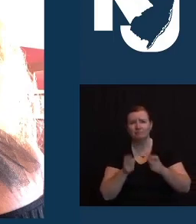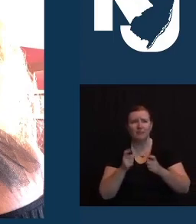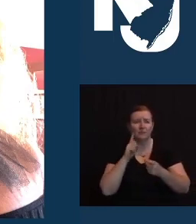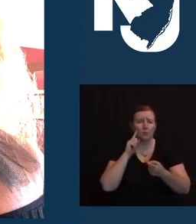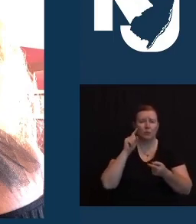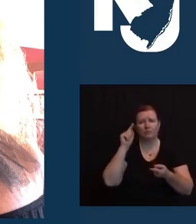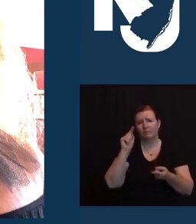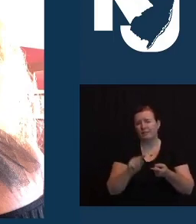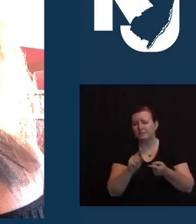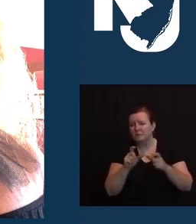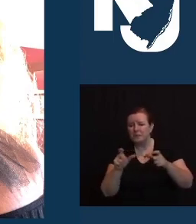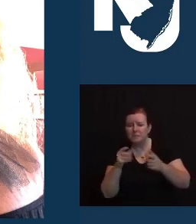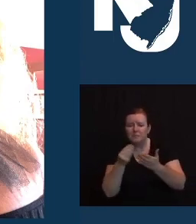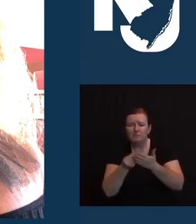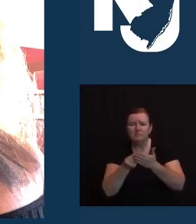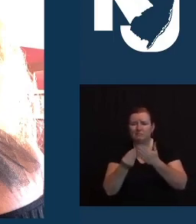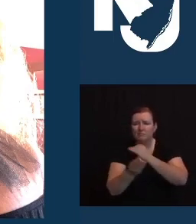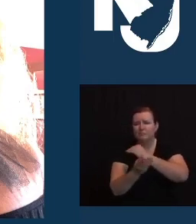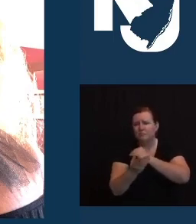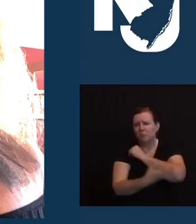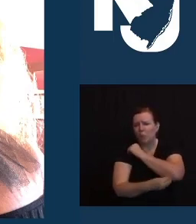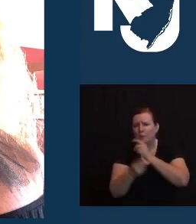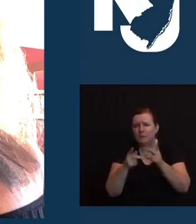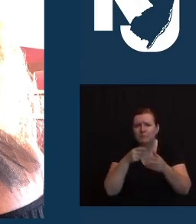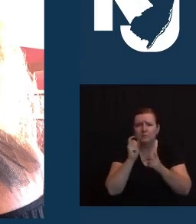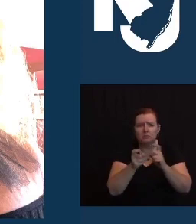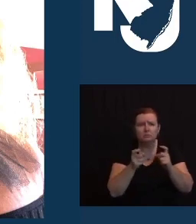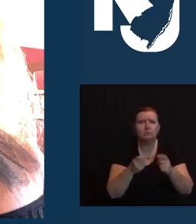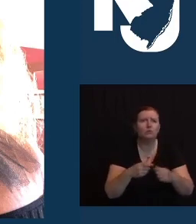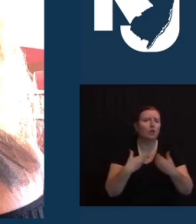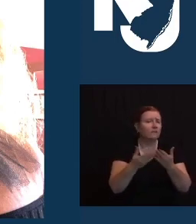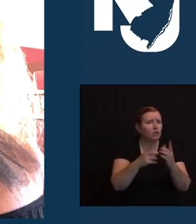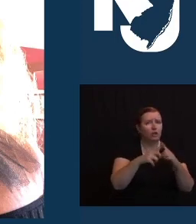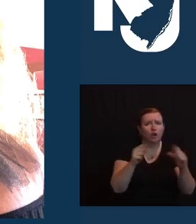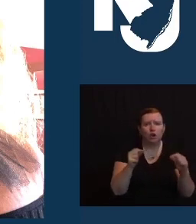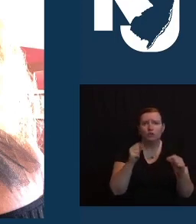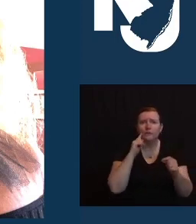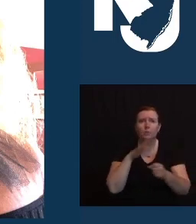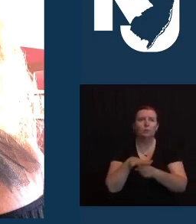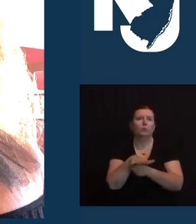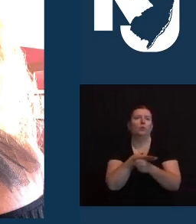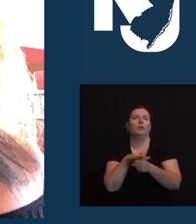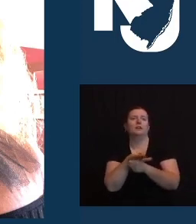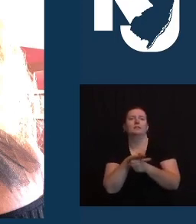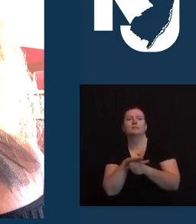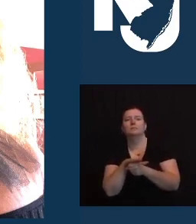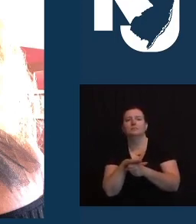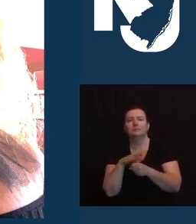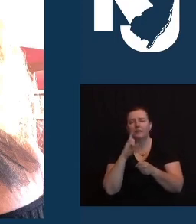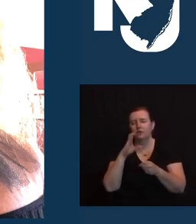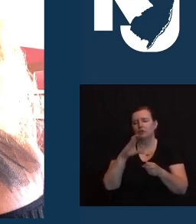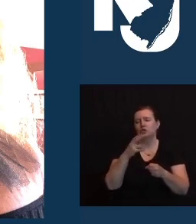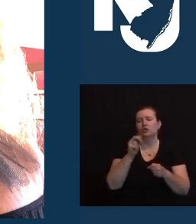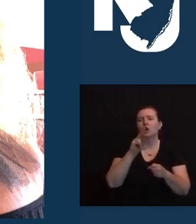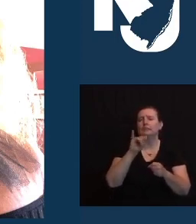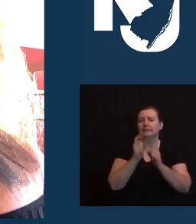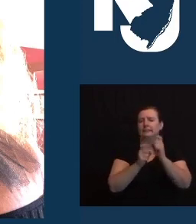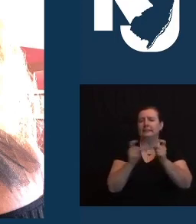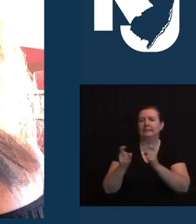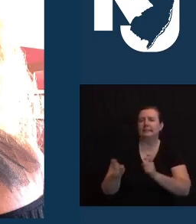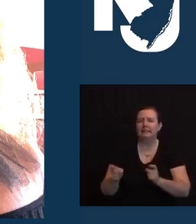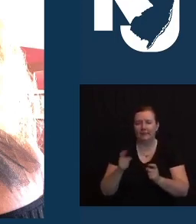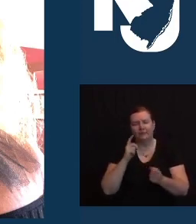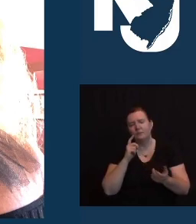donating gift cards to local charities, and providing meals to frontline workers at Newark Beth Israel Hospital. Because